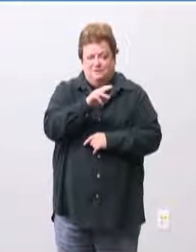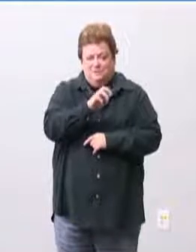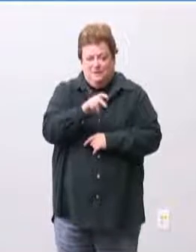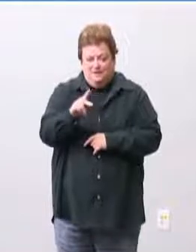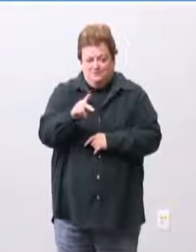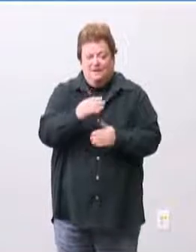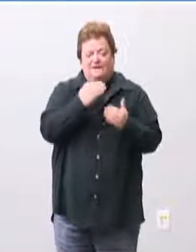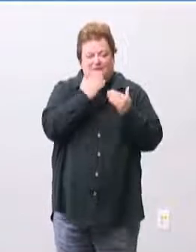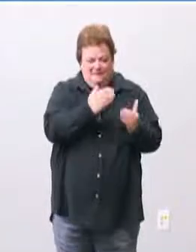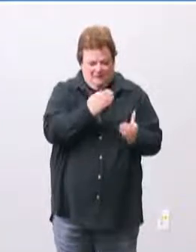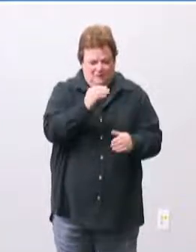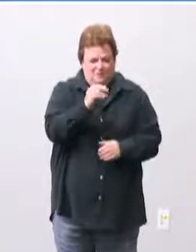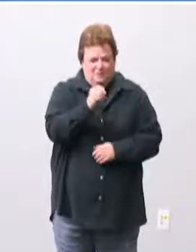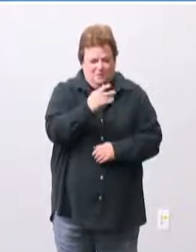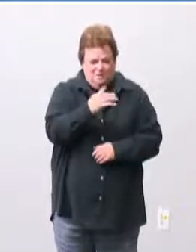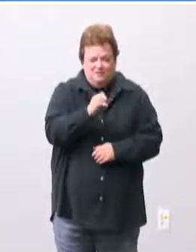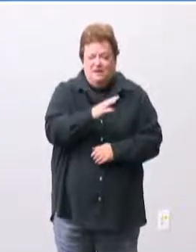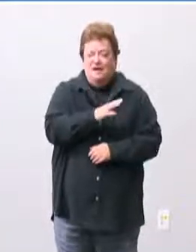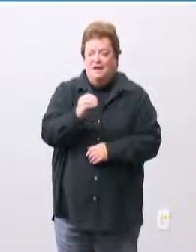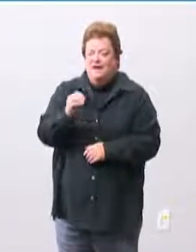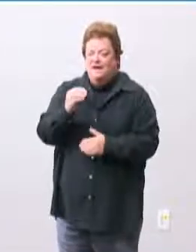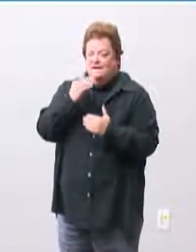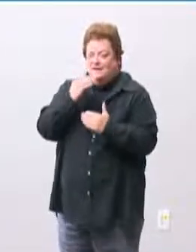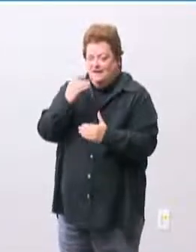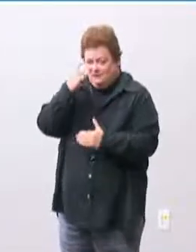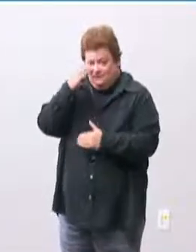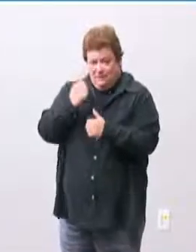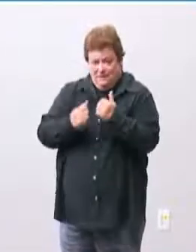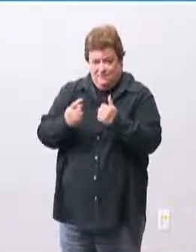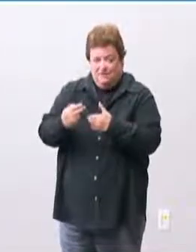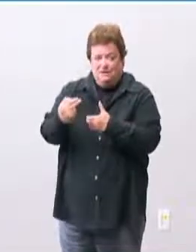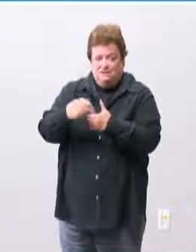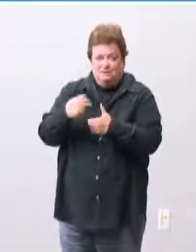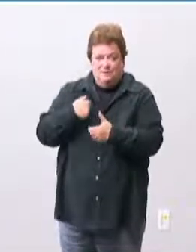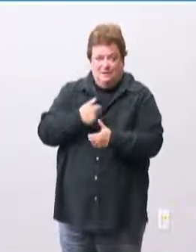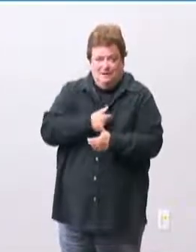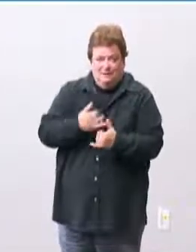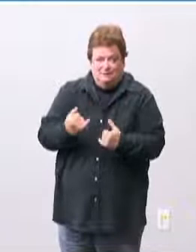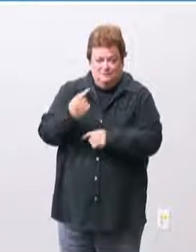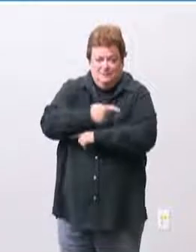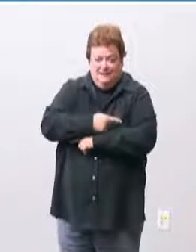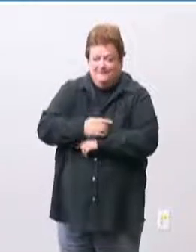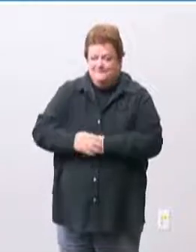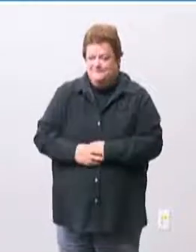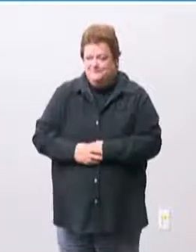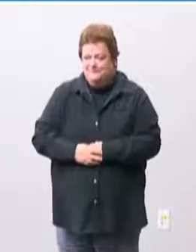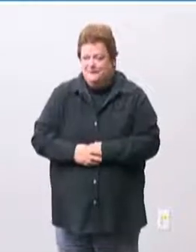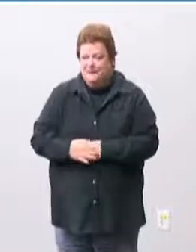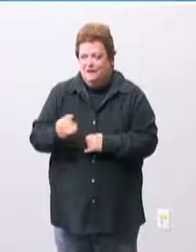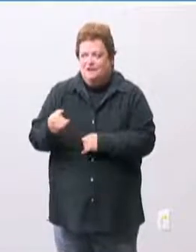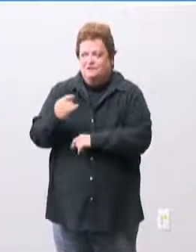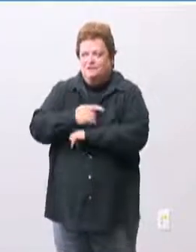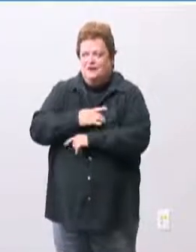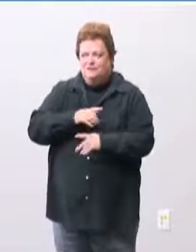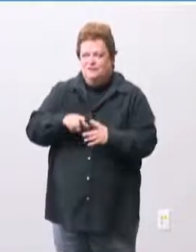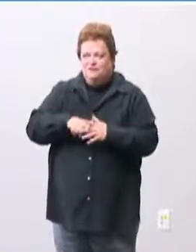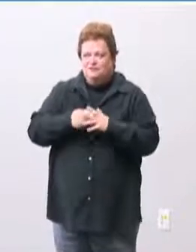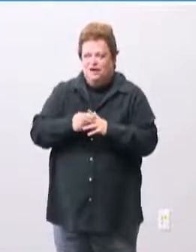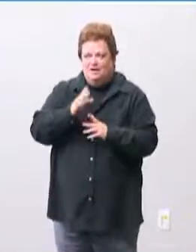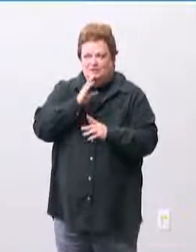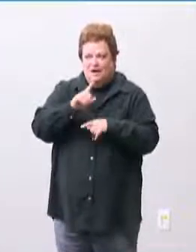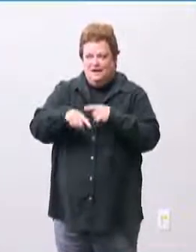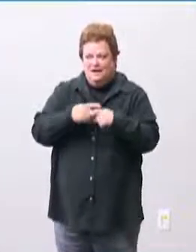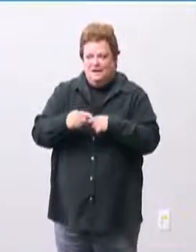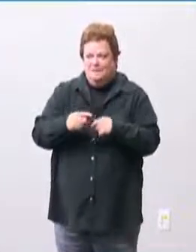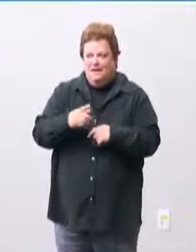Propp. Thank you, Margie, and thanks to everyone for joining us. Today I'm going to start off talking about vaccine